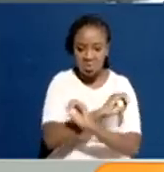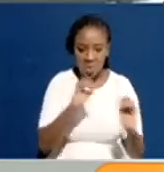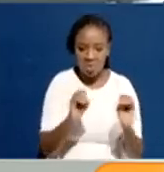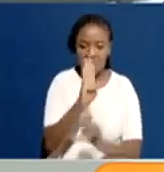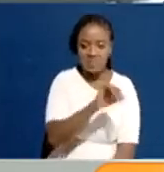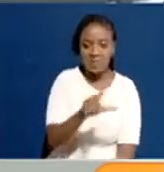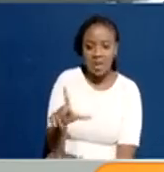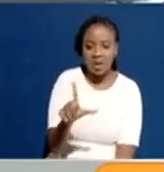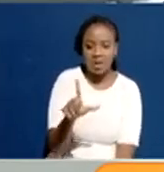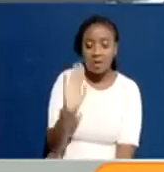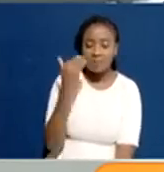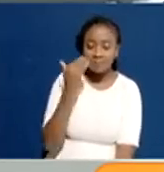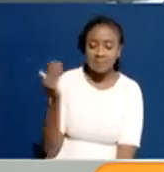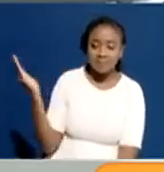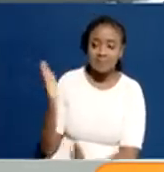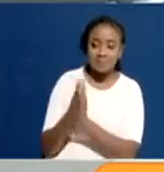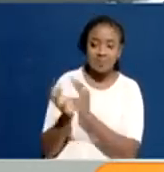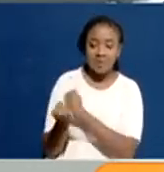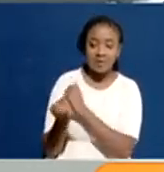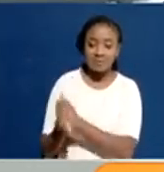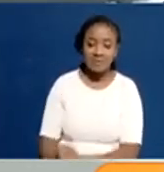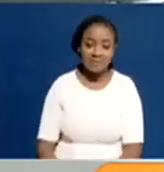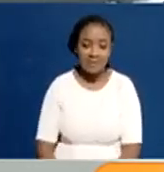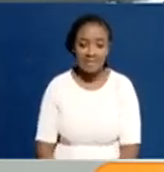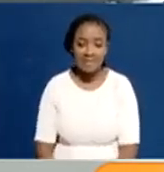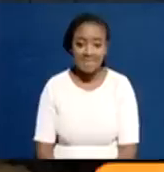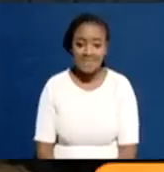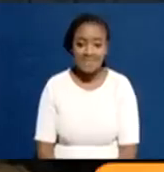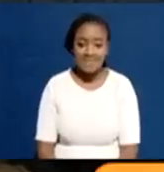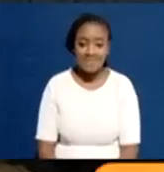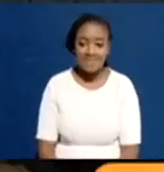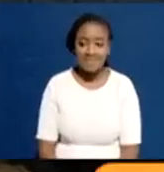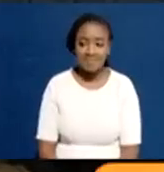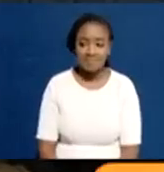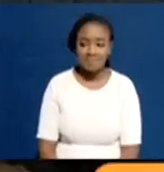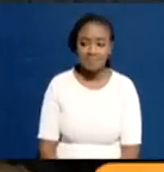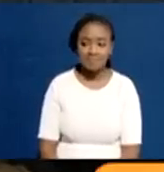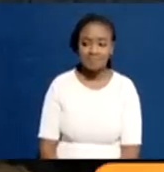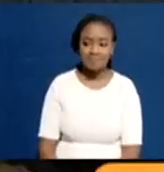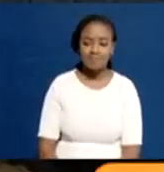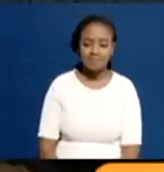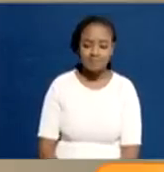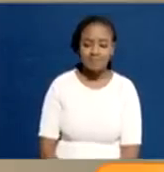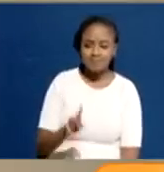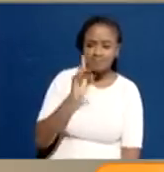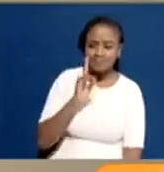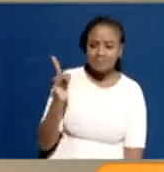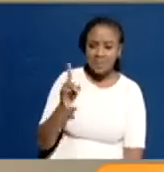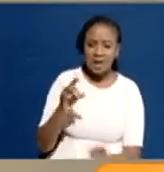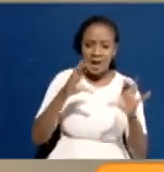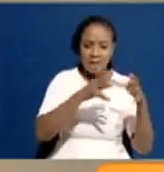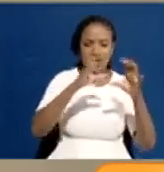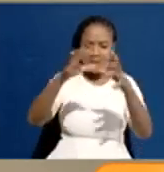participation hearings. Seth Olale followed the proceedings. The number of entities opposing the Finance